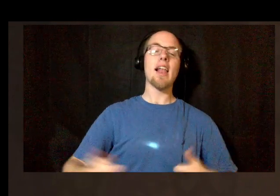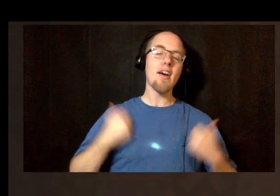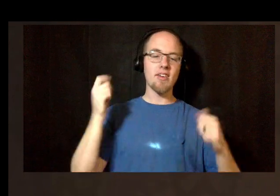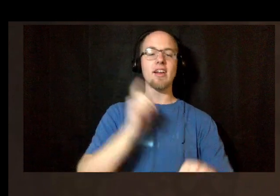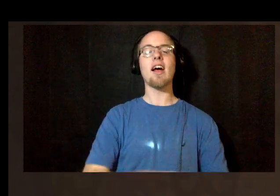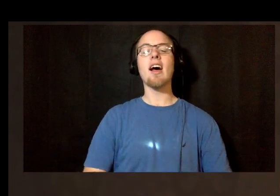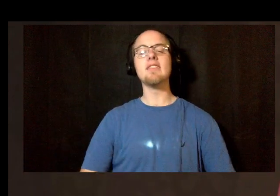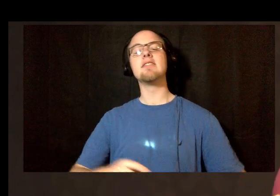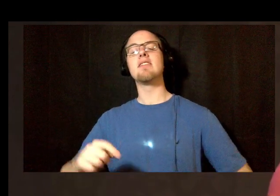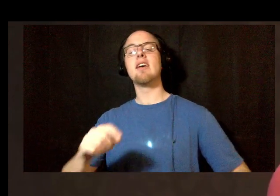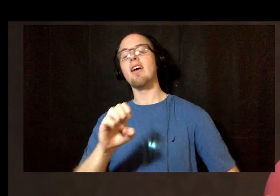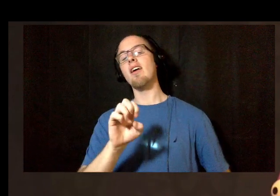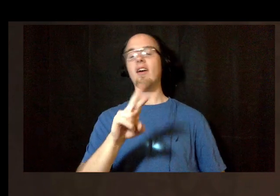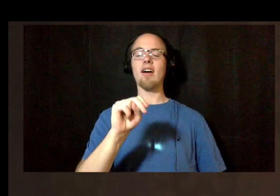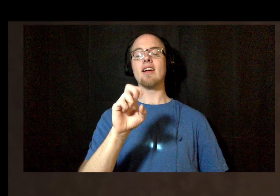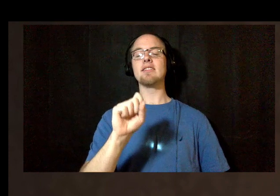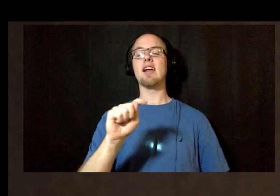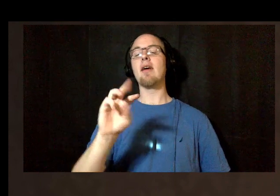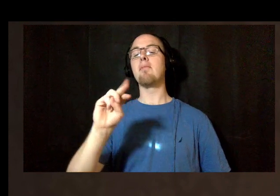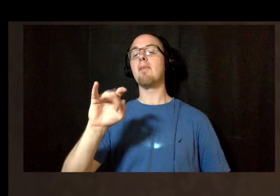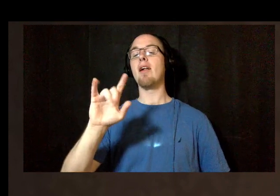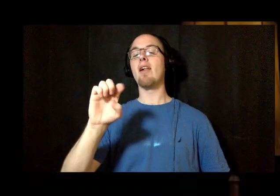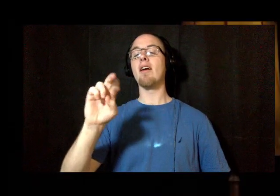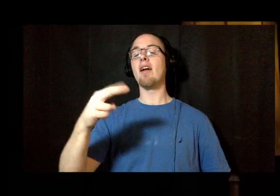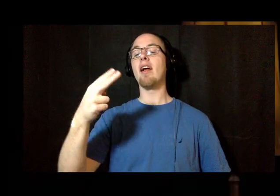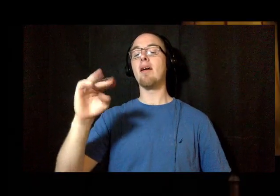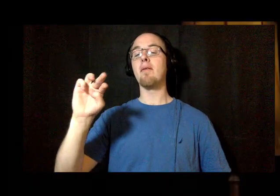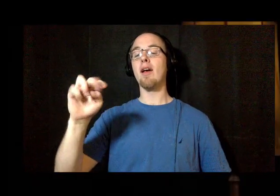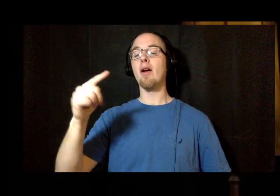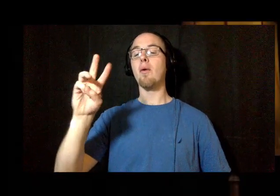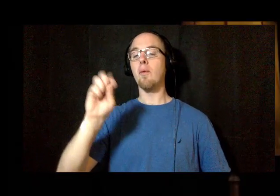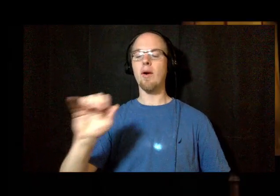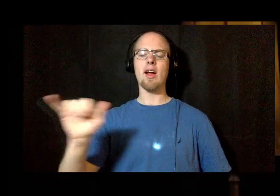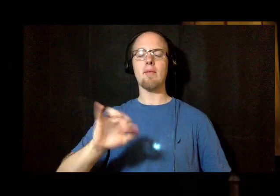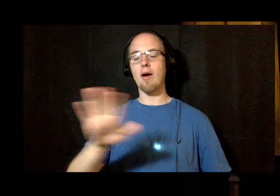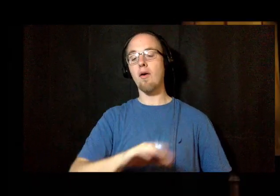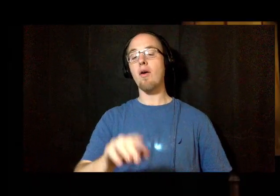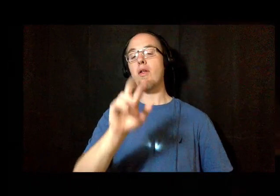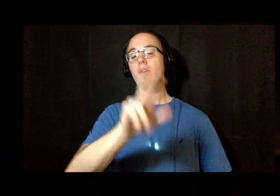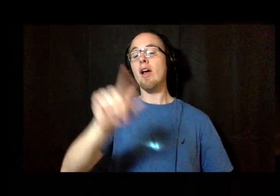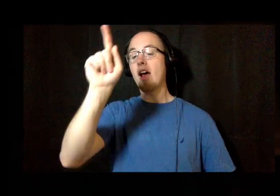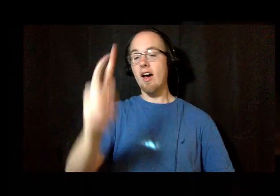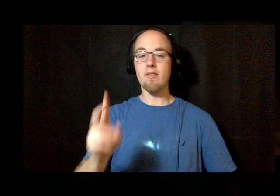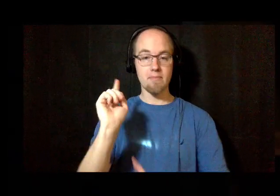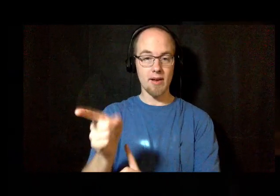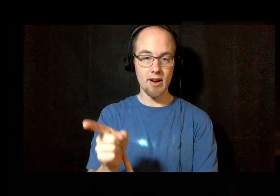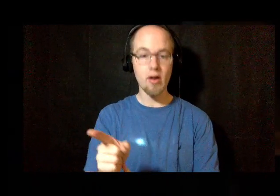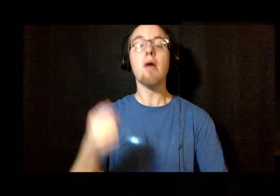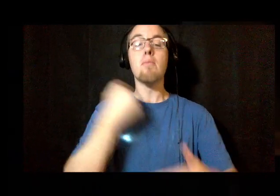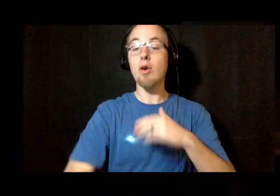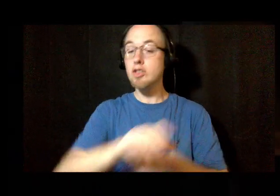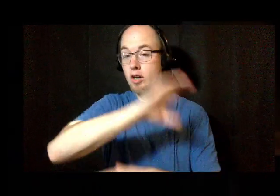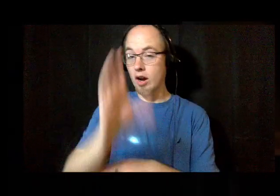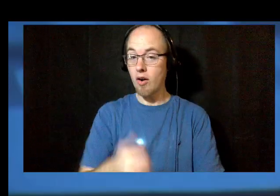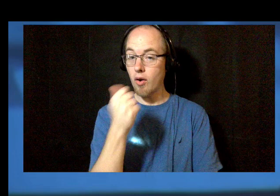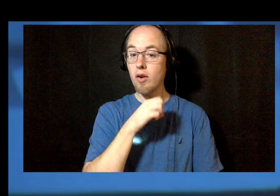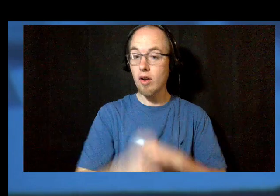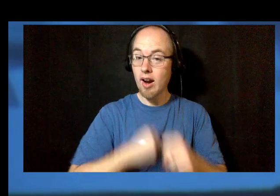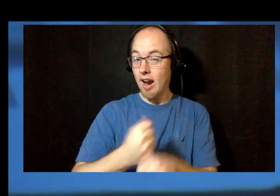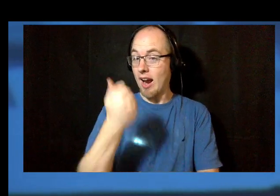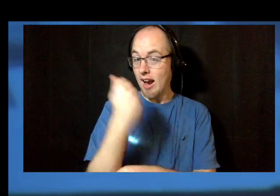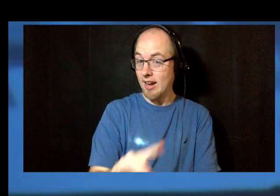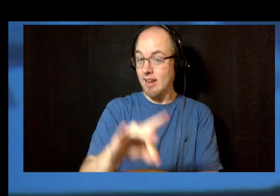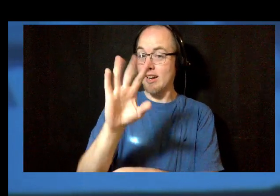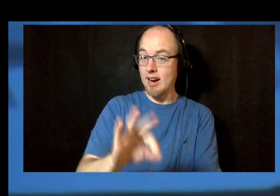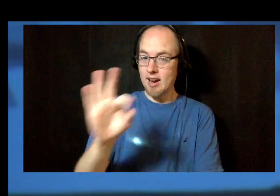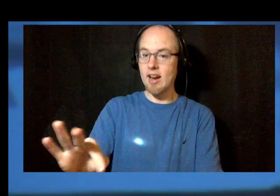of Ernest Miller Hemingway in approximately 3.5 minutes. Go! Born in Chicago in 1899,